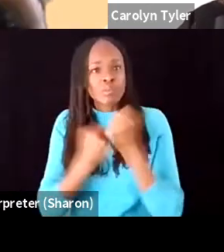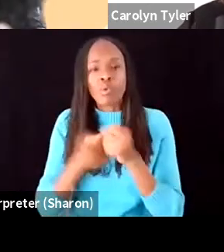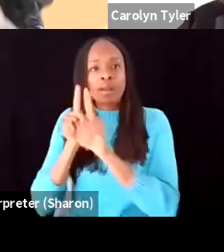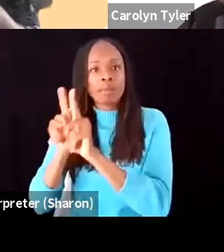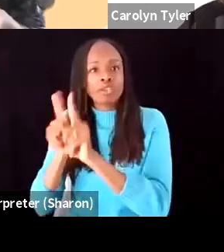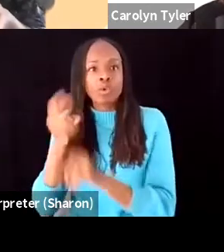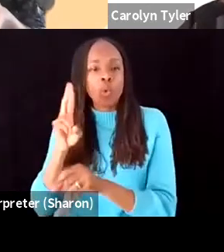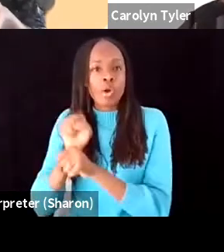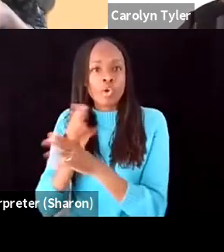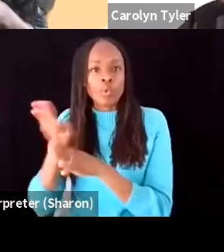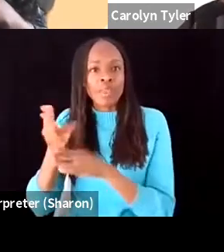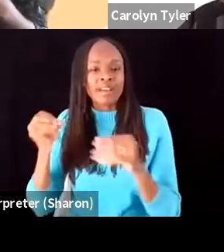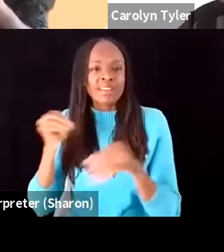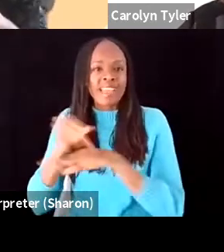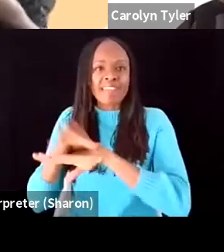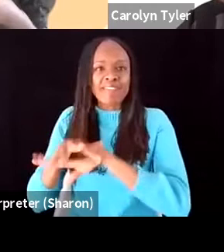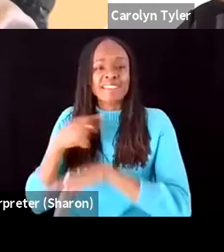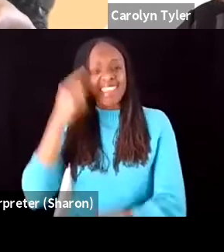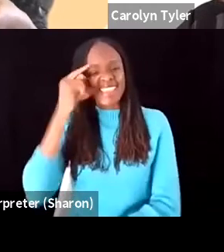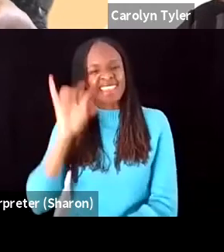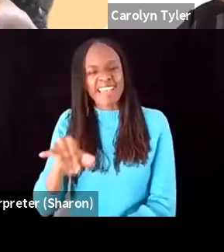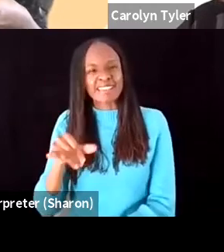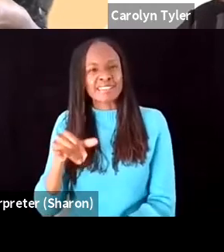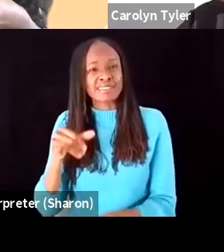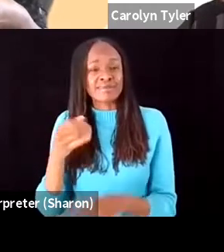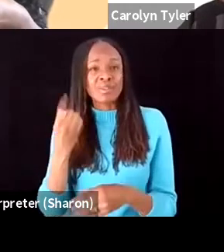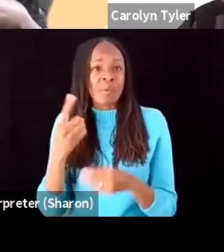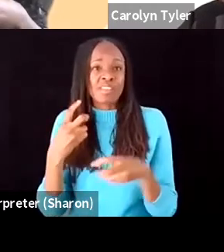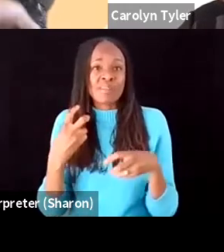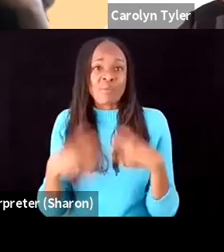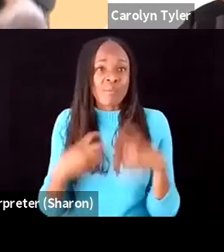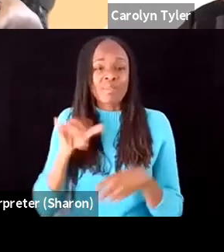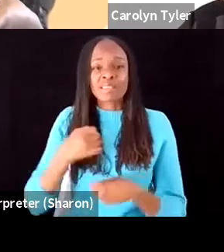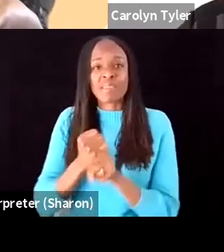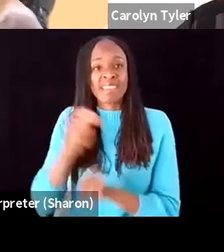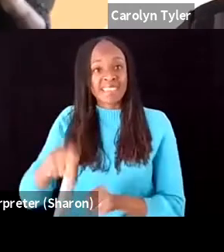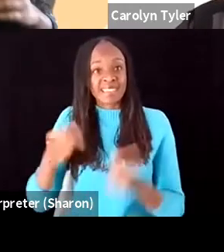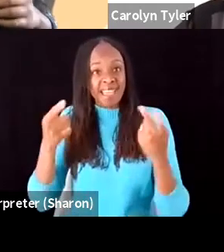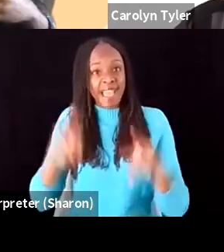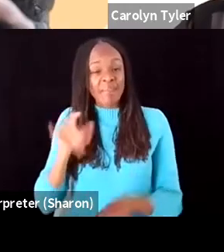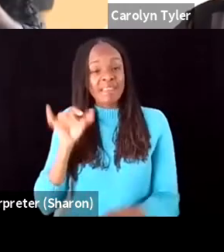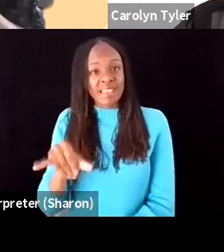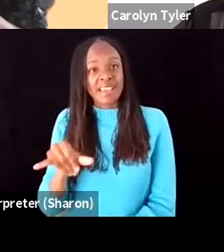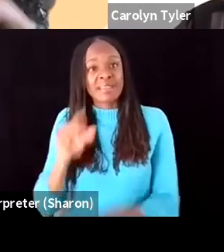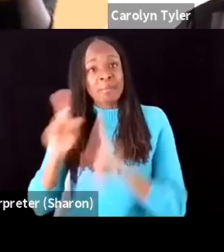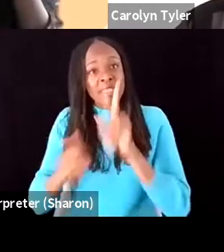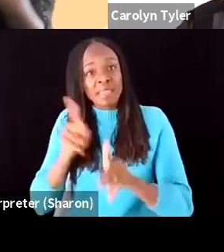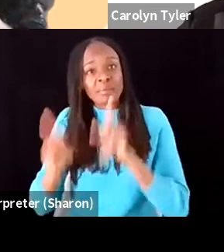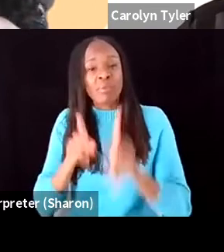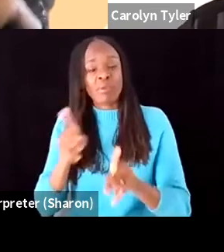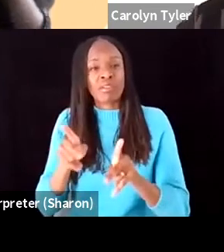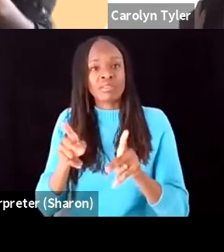And I think that is kind of one of the problems that's kind of making this happen, is that people